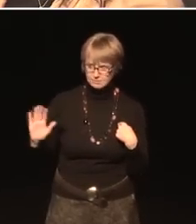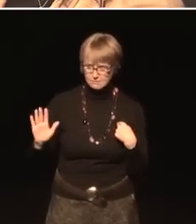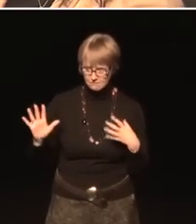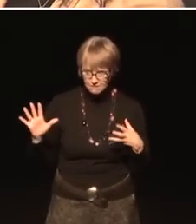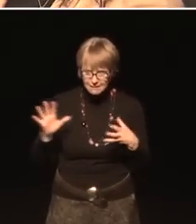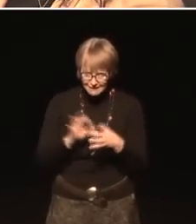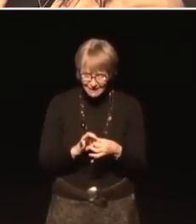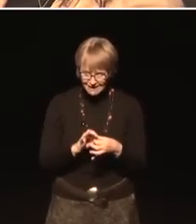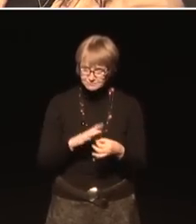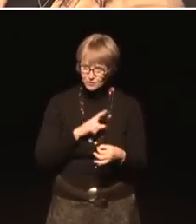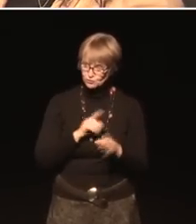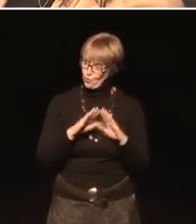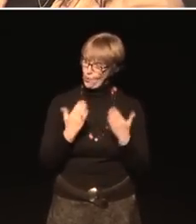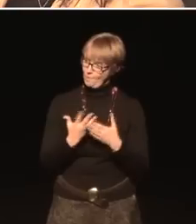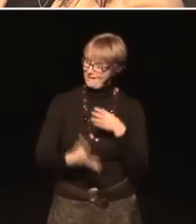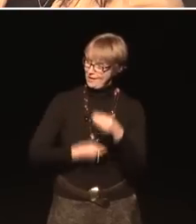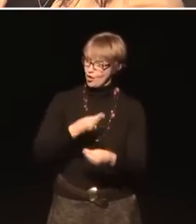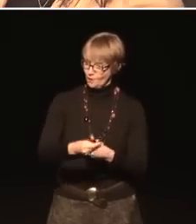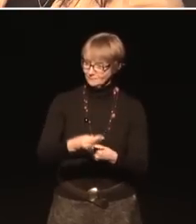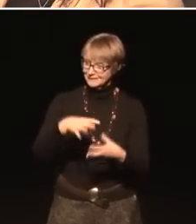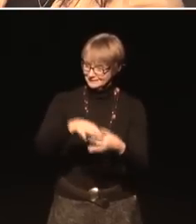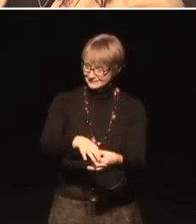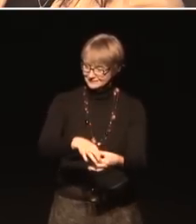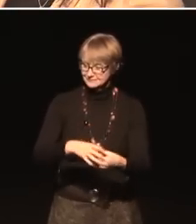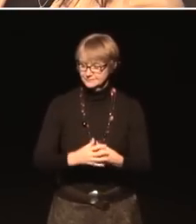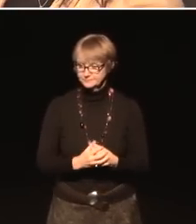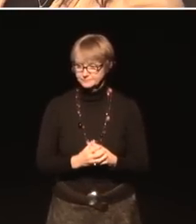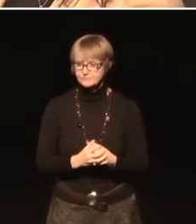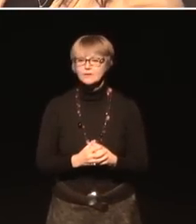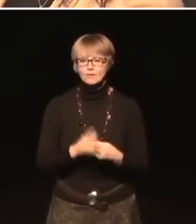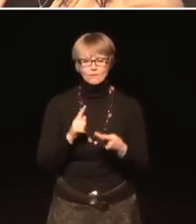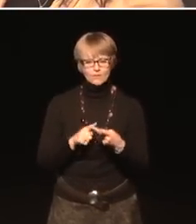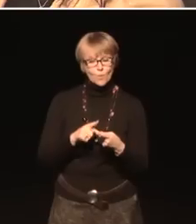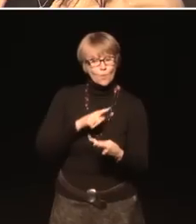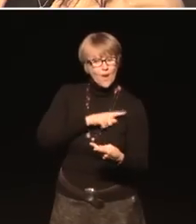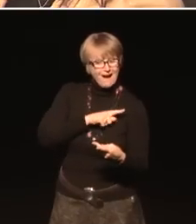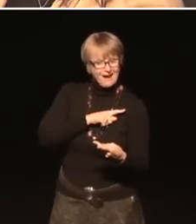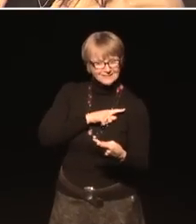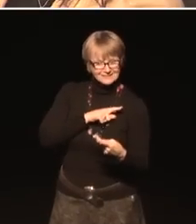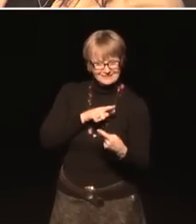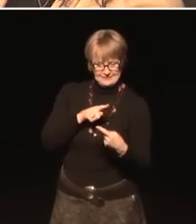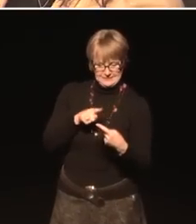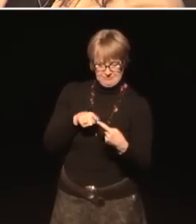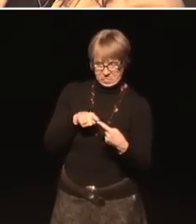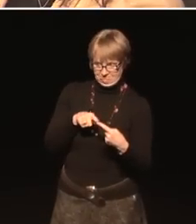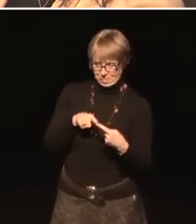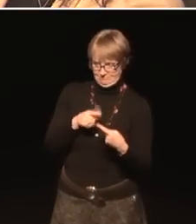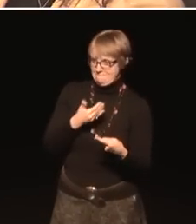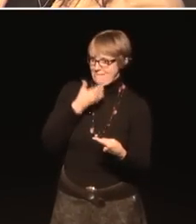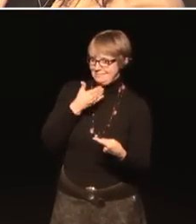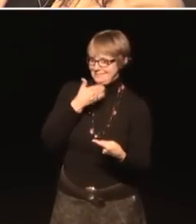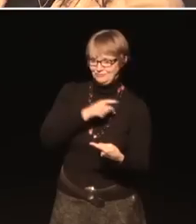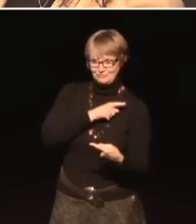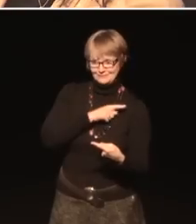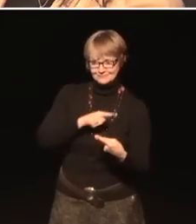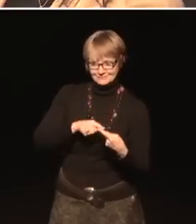of global economics. So in terms of the why do it, there seem to be a lot of very good reasons. Beyond that, of